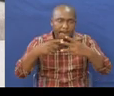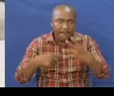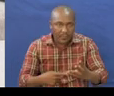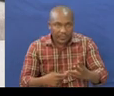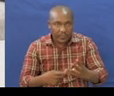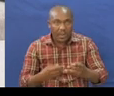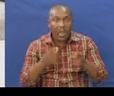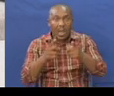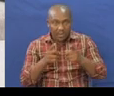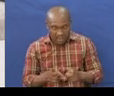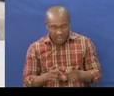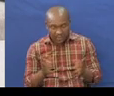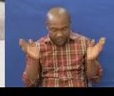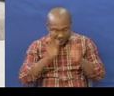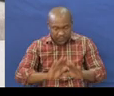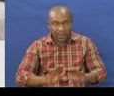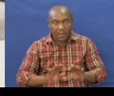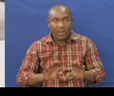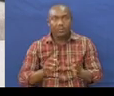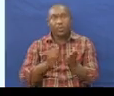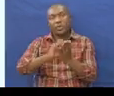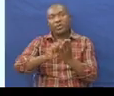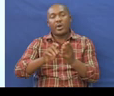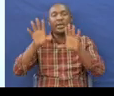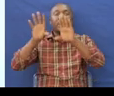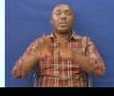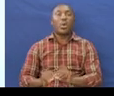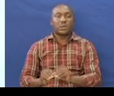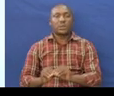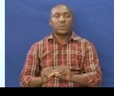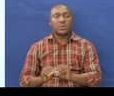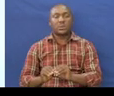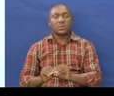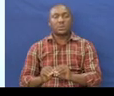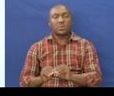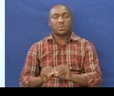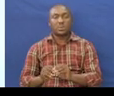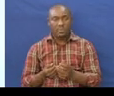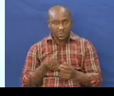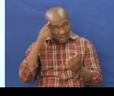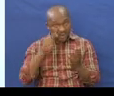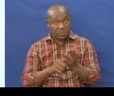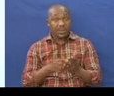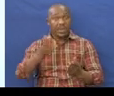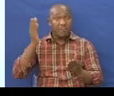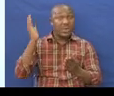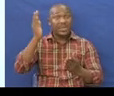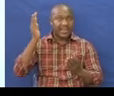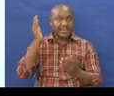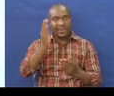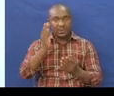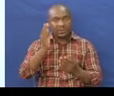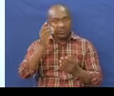and report writing. After you have interpreted the information, you present them